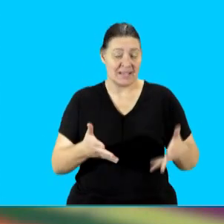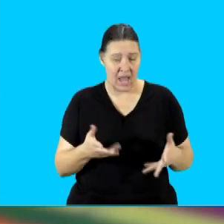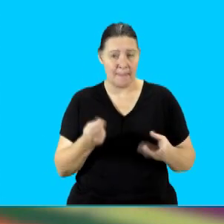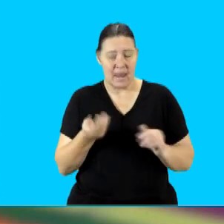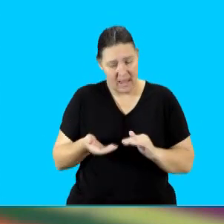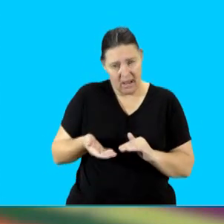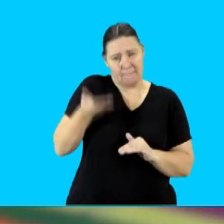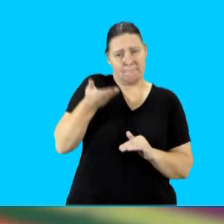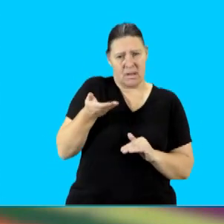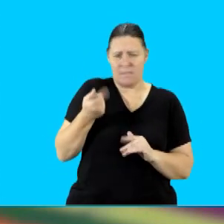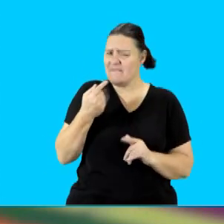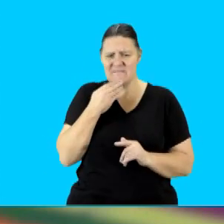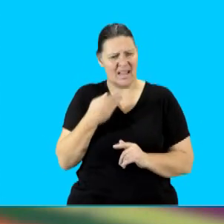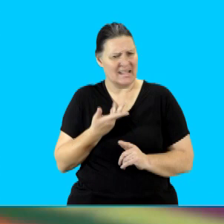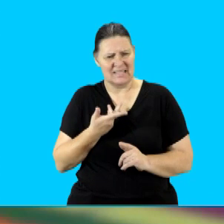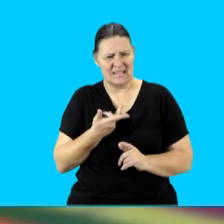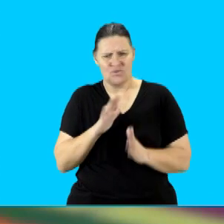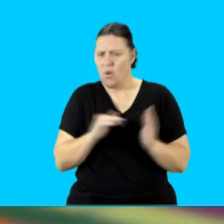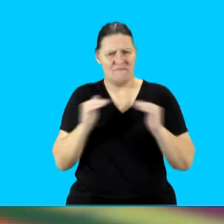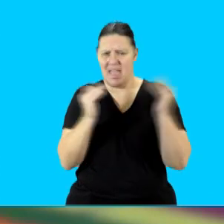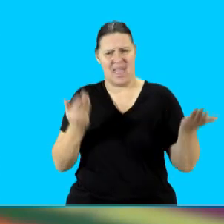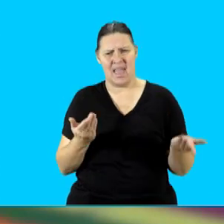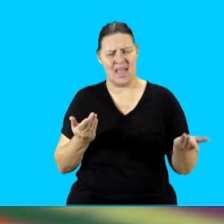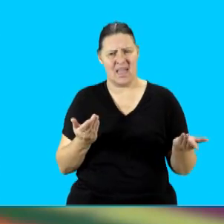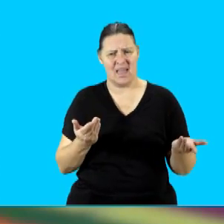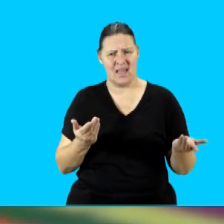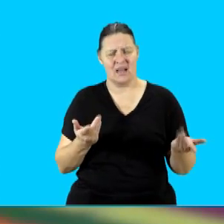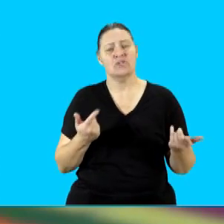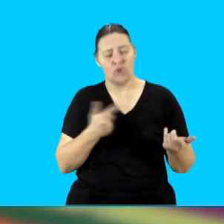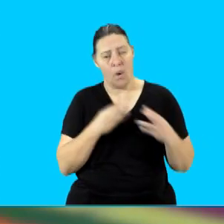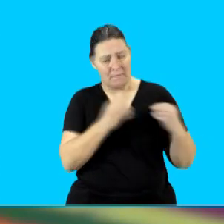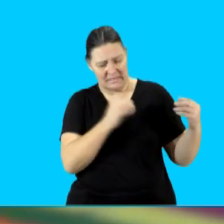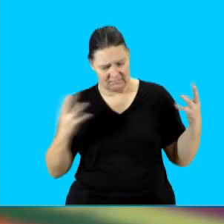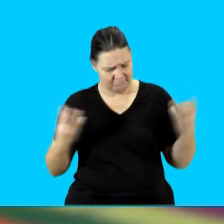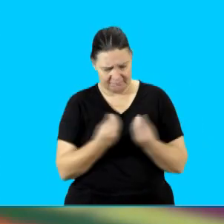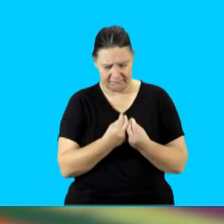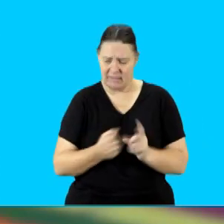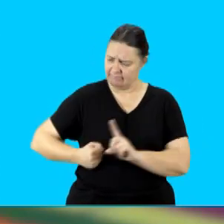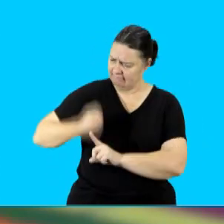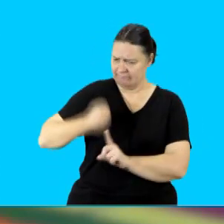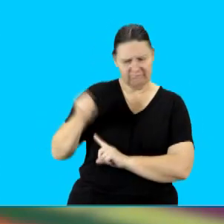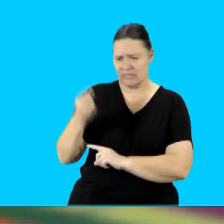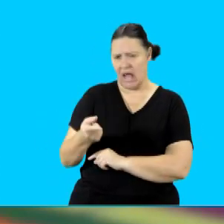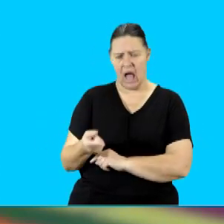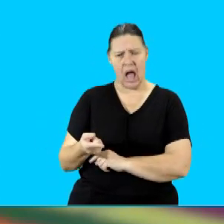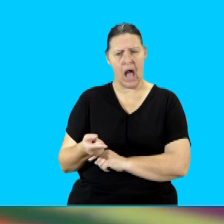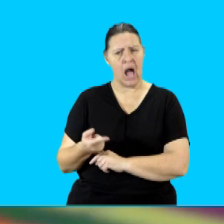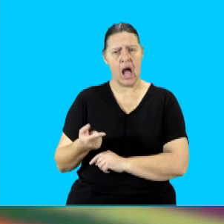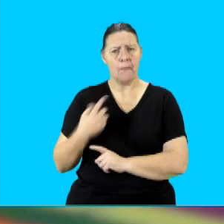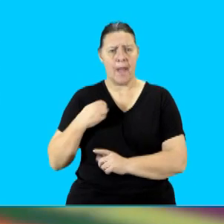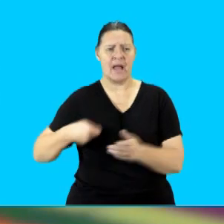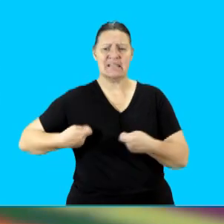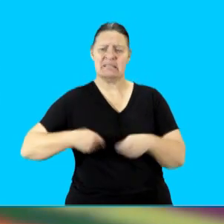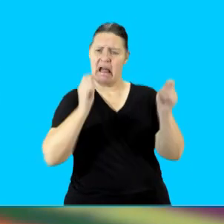business, they feel that the prices are not fair for them. So they can come together as businesses and try to influence their regulator